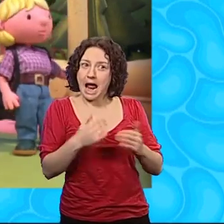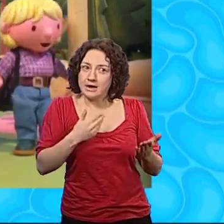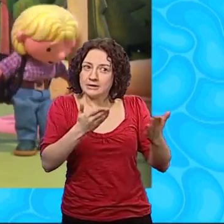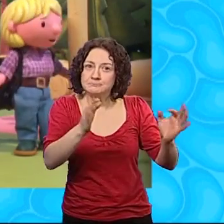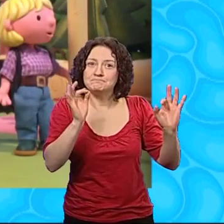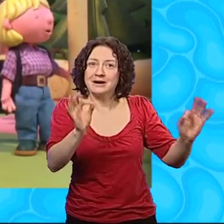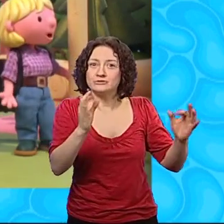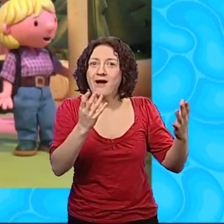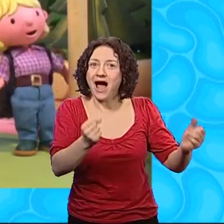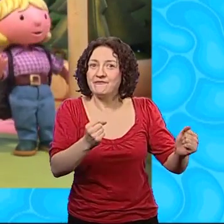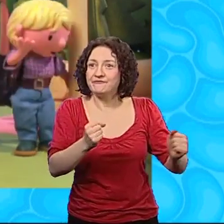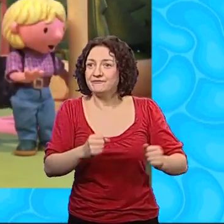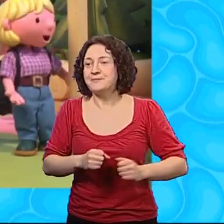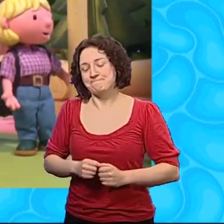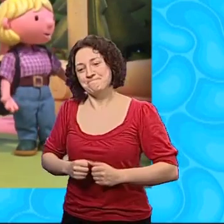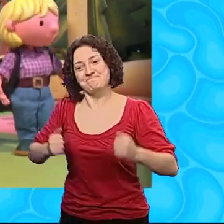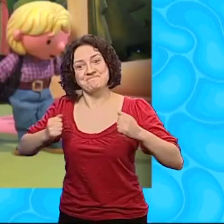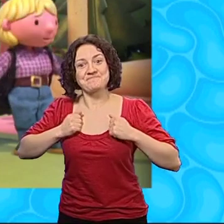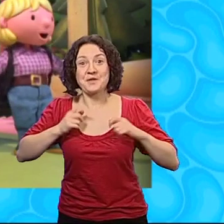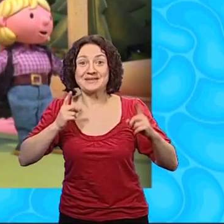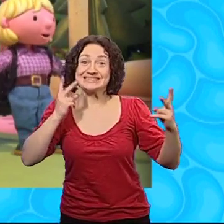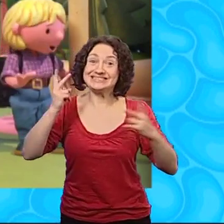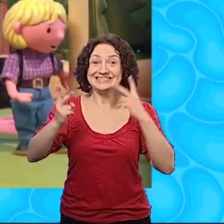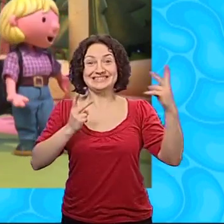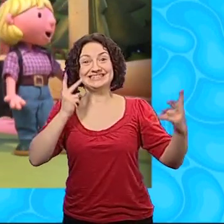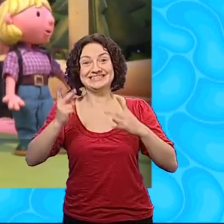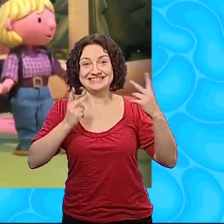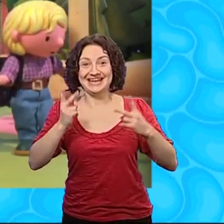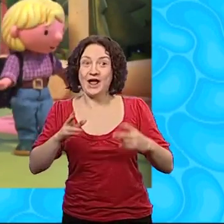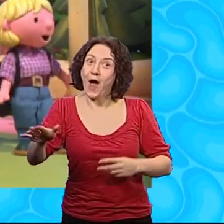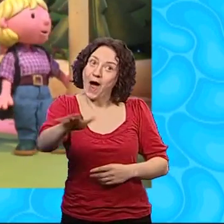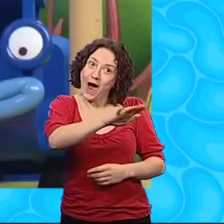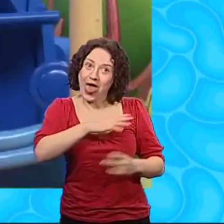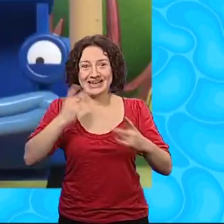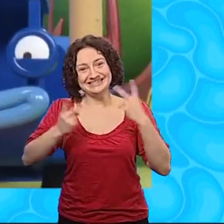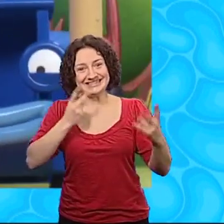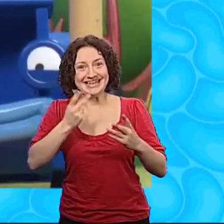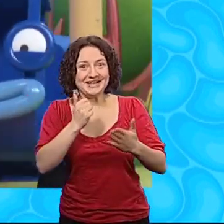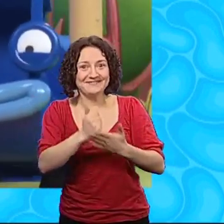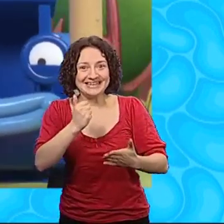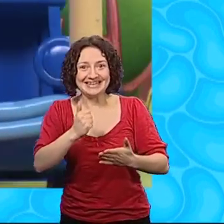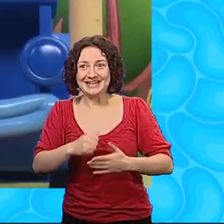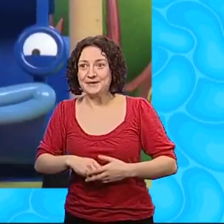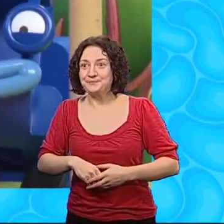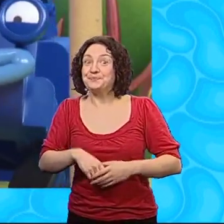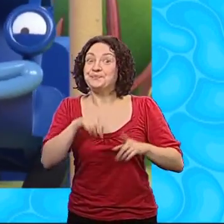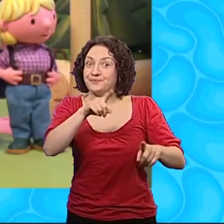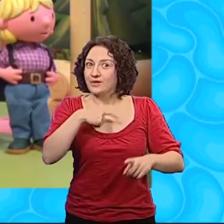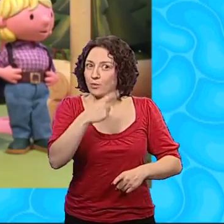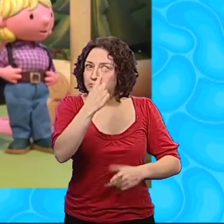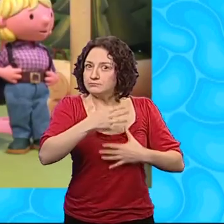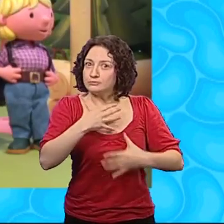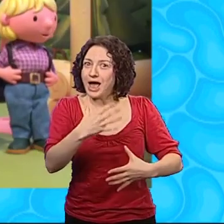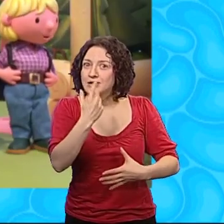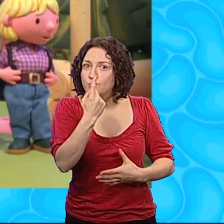too. Yes, a traditional picker campfire sing-along. Everyone singing along will be really nice.